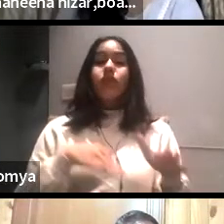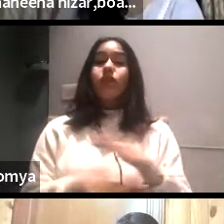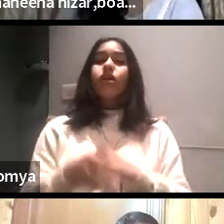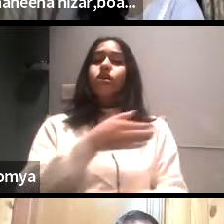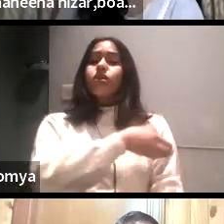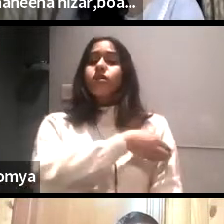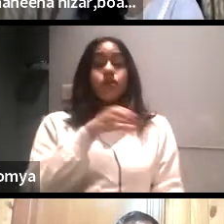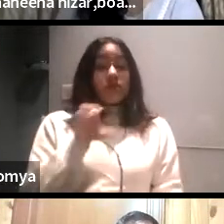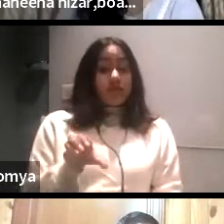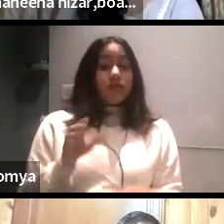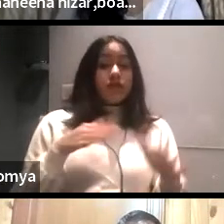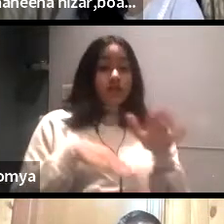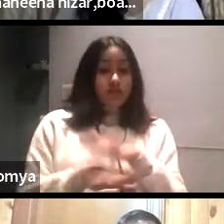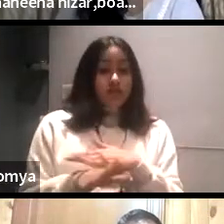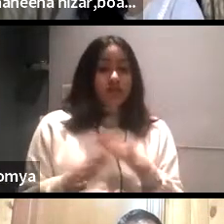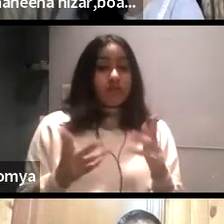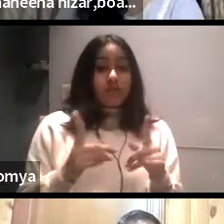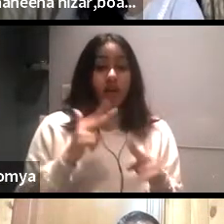We should